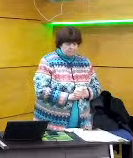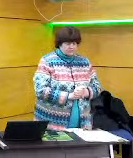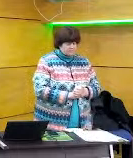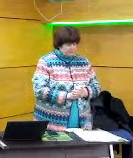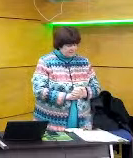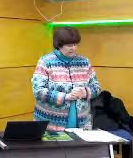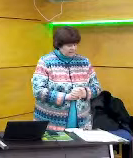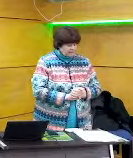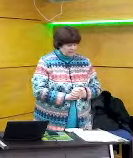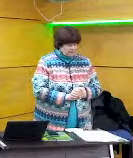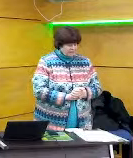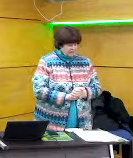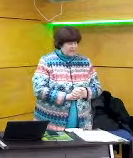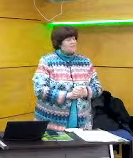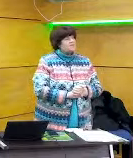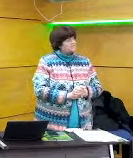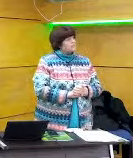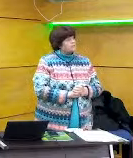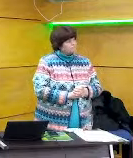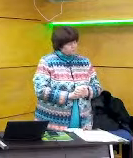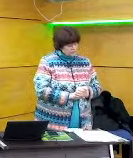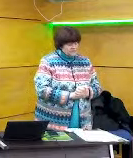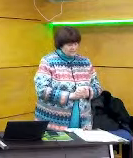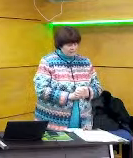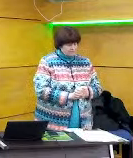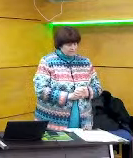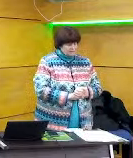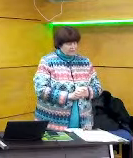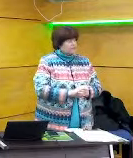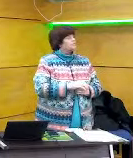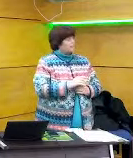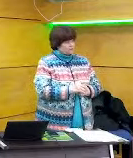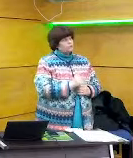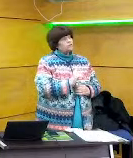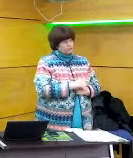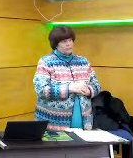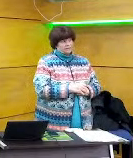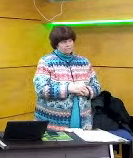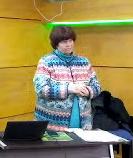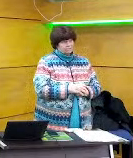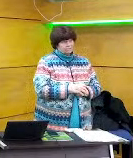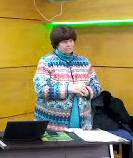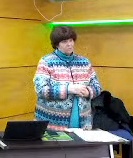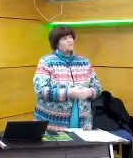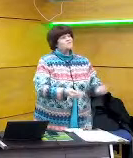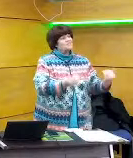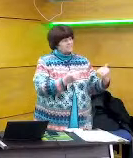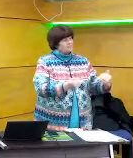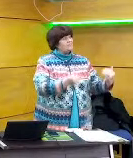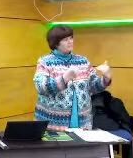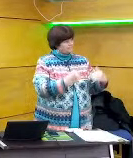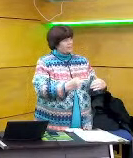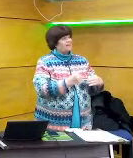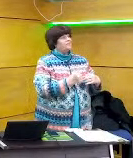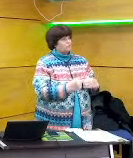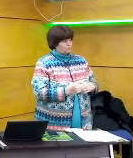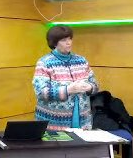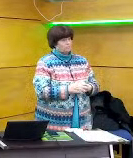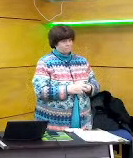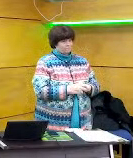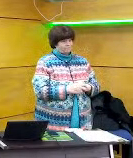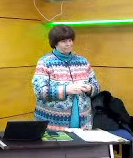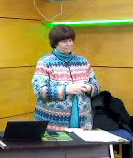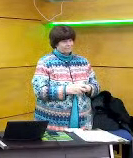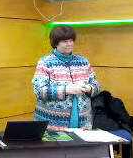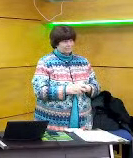hear people speaking, and this is their first steps of language learning while they're still inside the